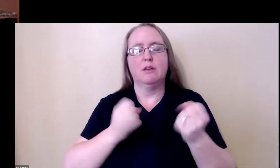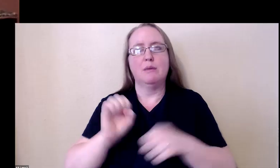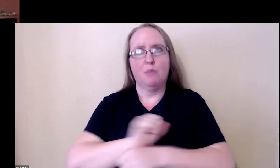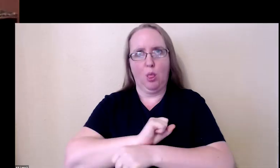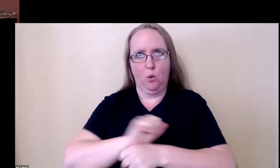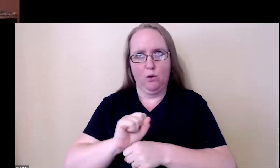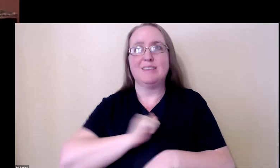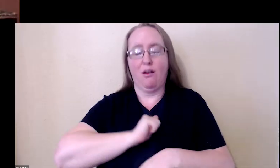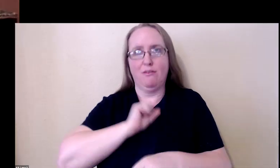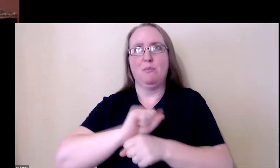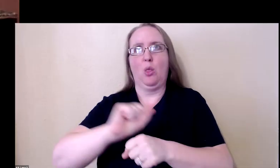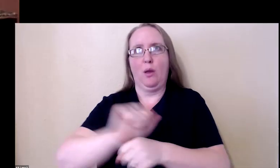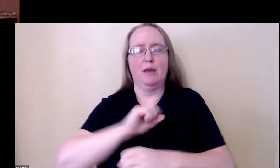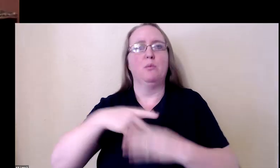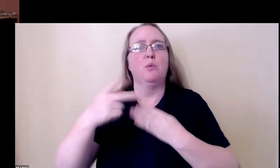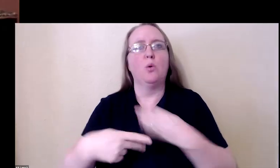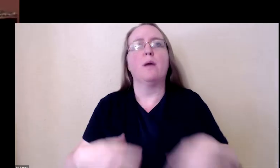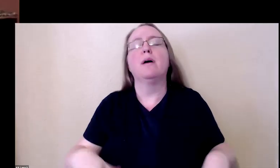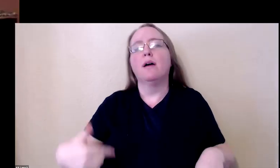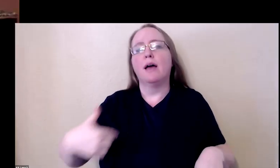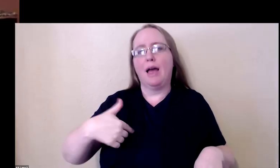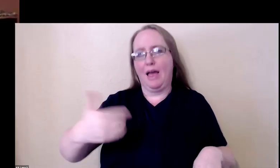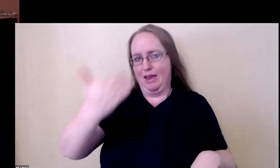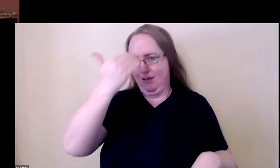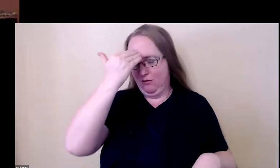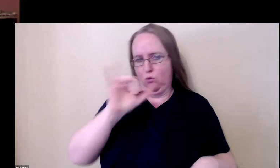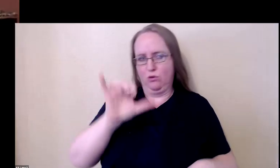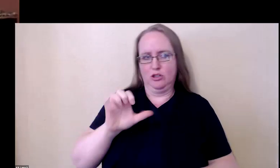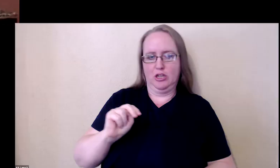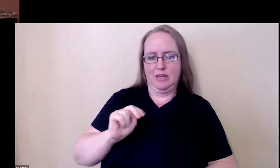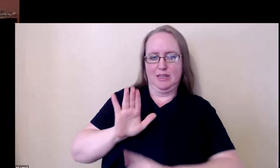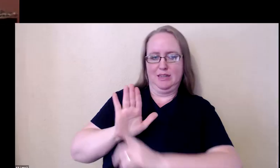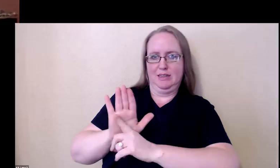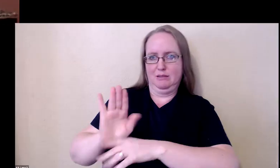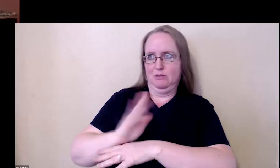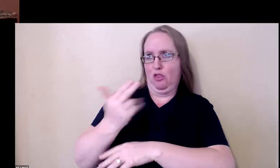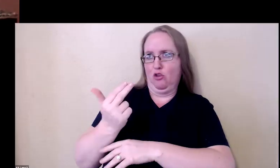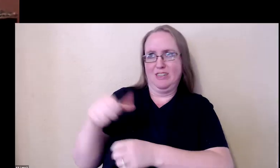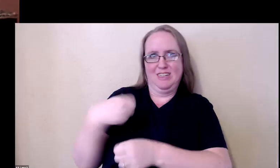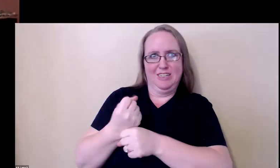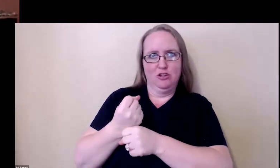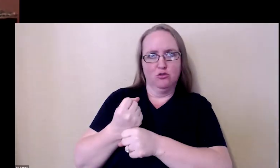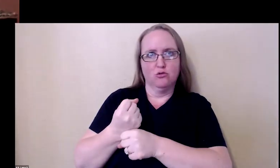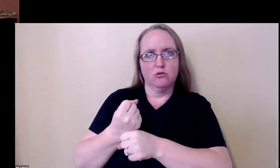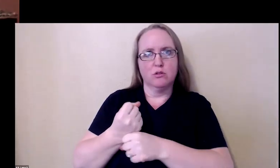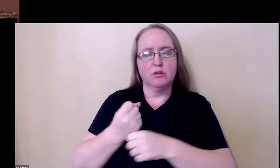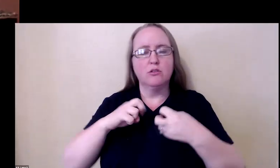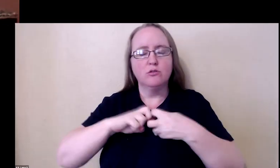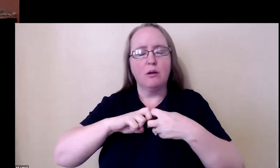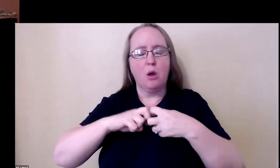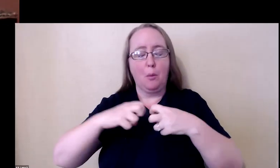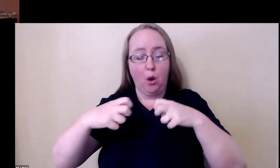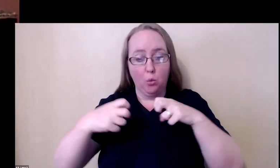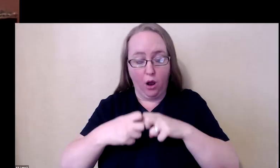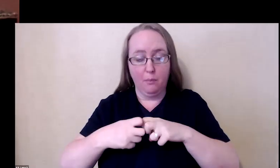self-employment program. I have actually known Jason and his business 13 years. There is a problem